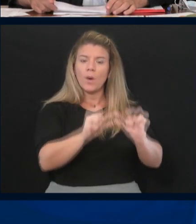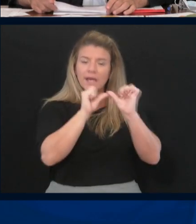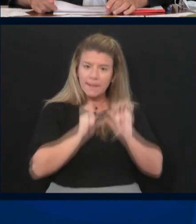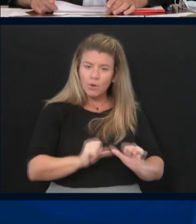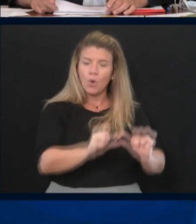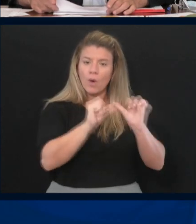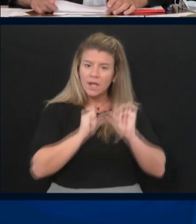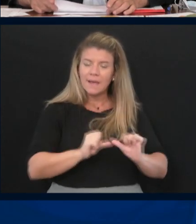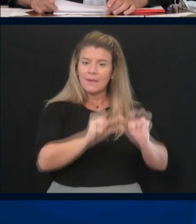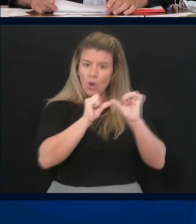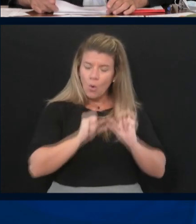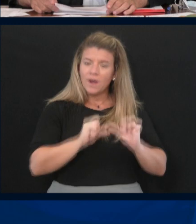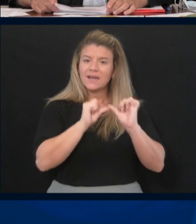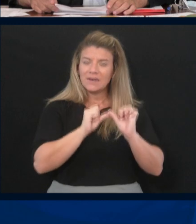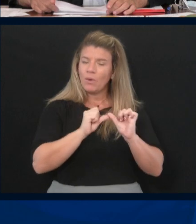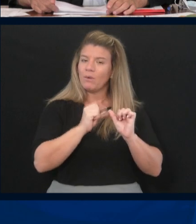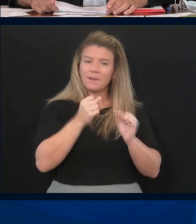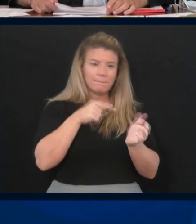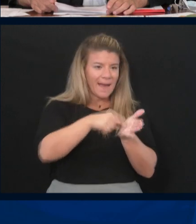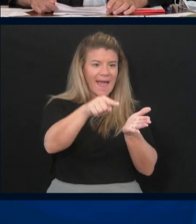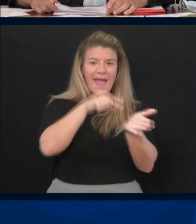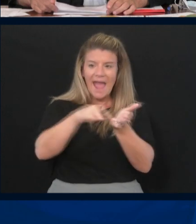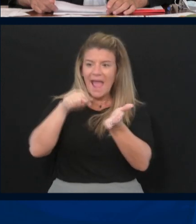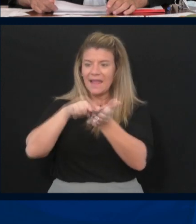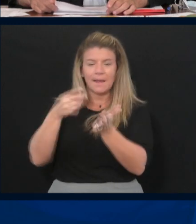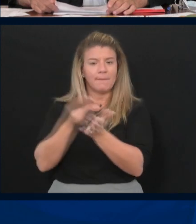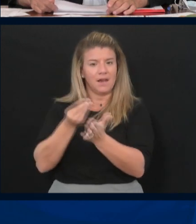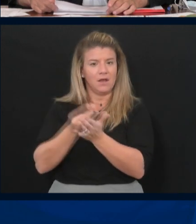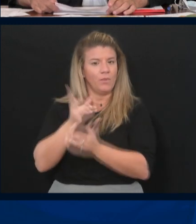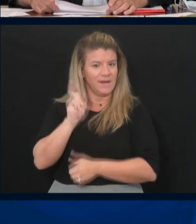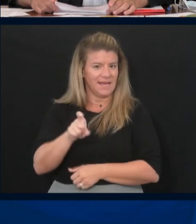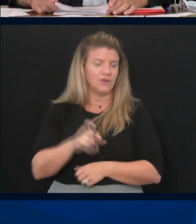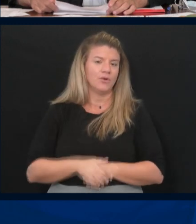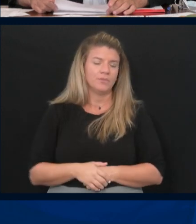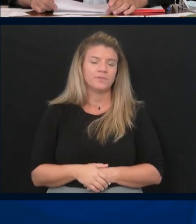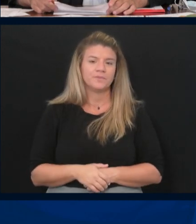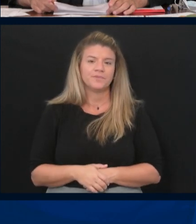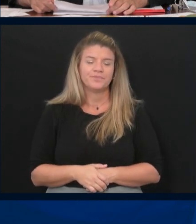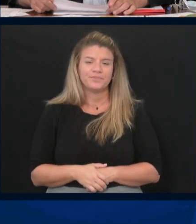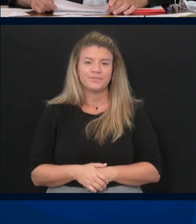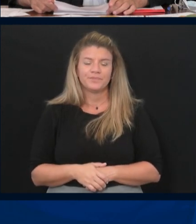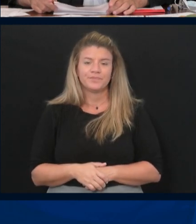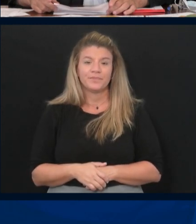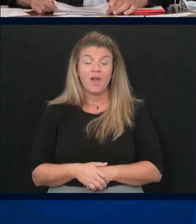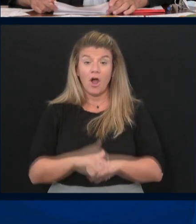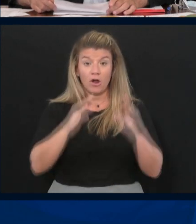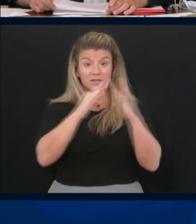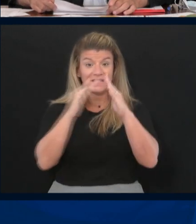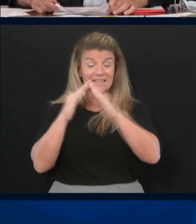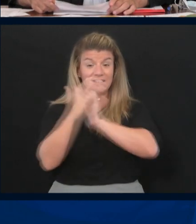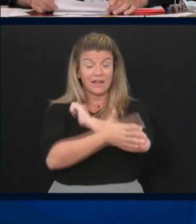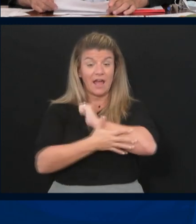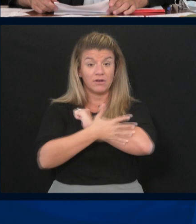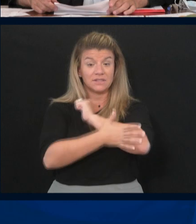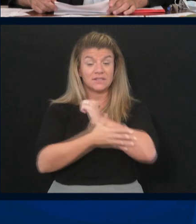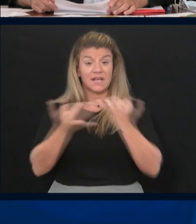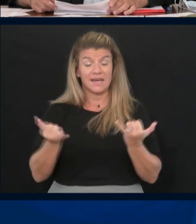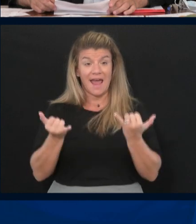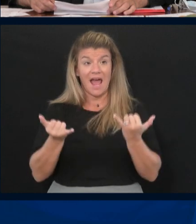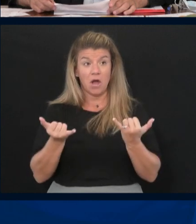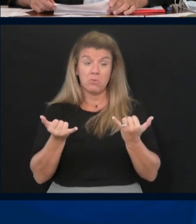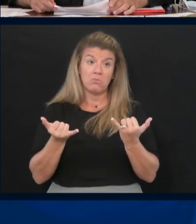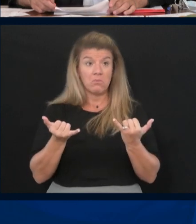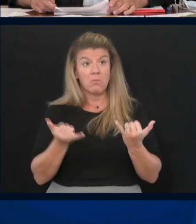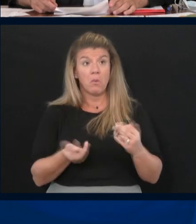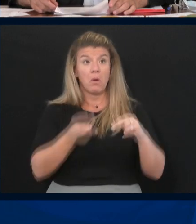as far as our small businesses get that money. You know, as far as our cities and our counties, we're up to right